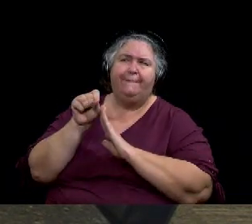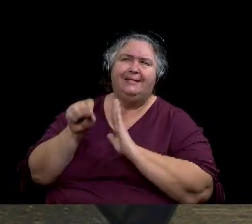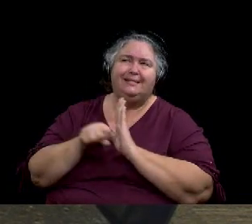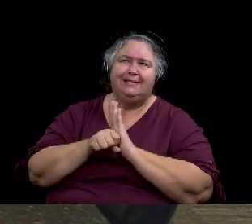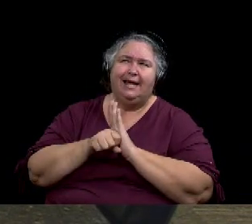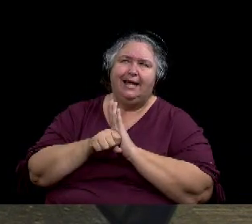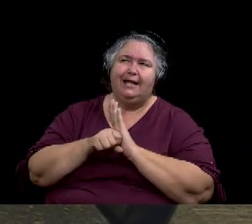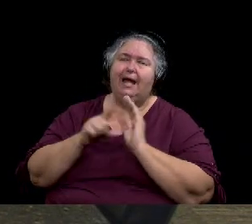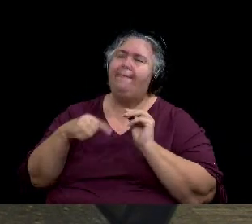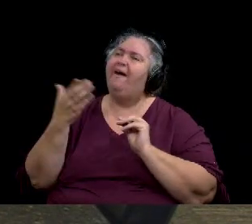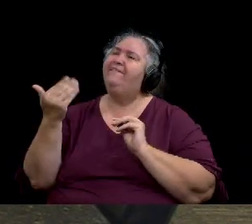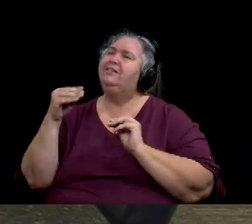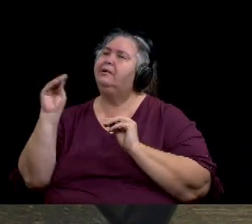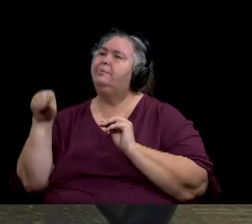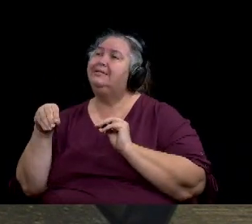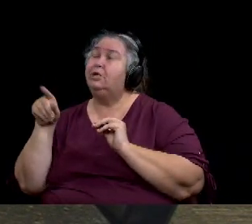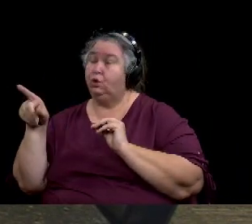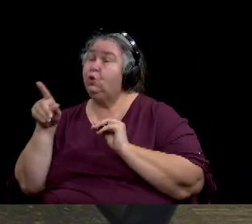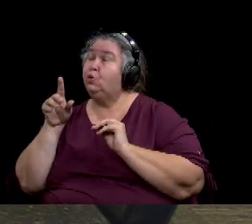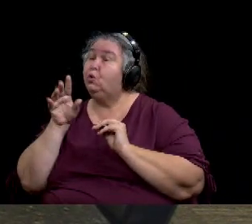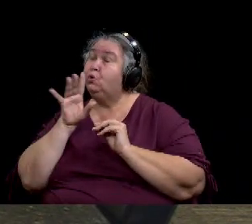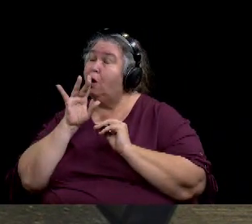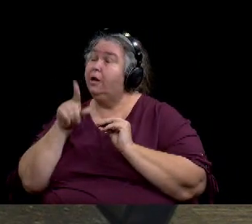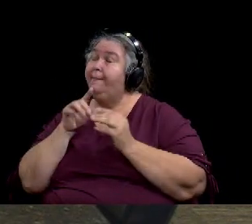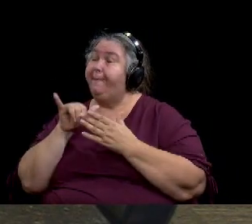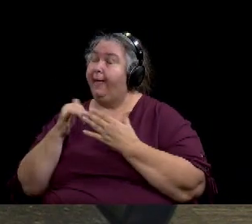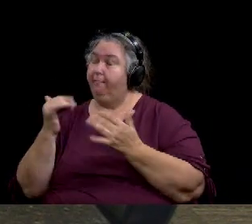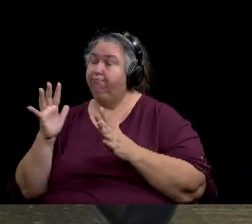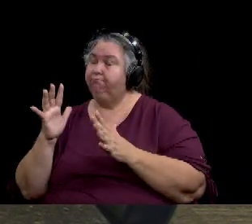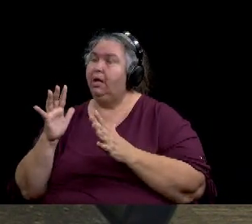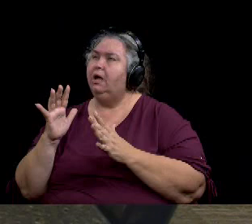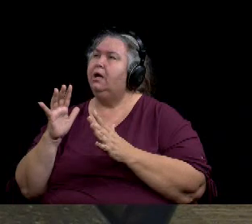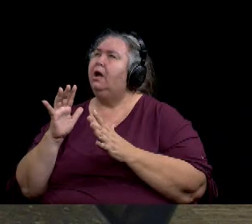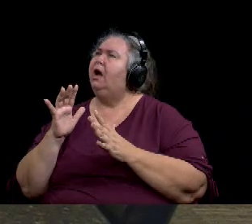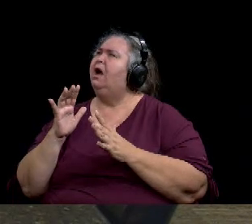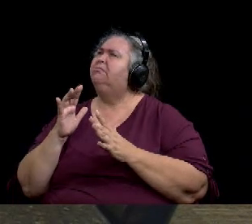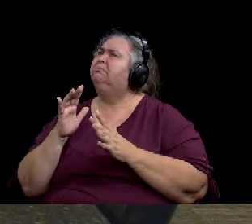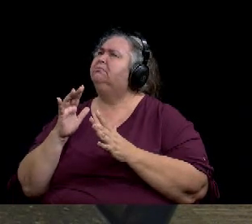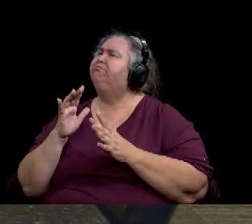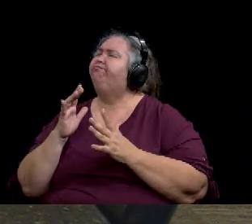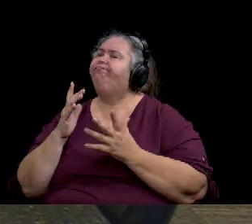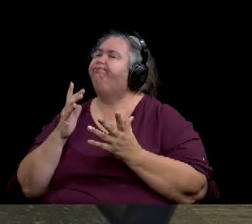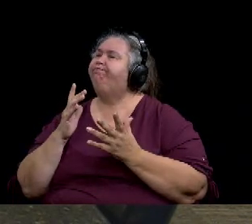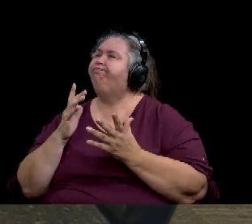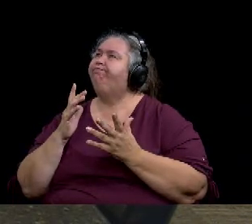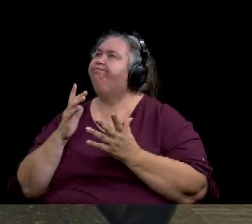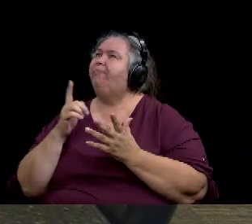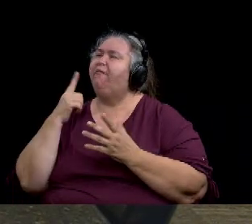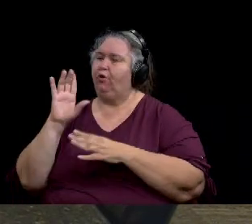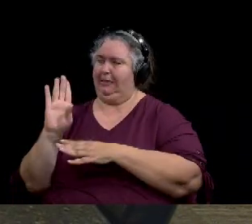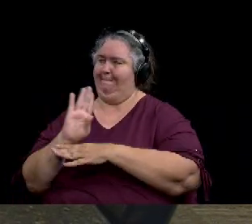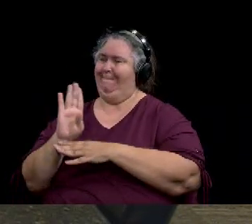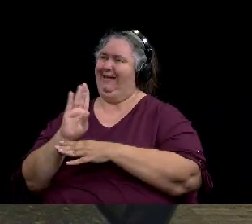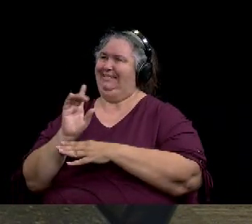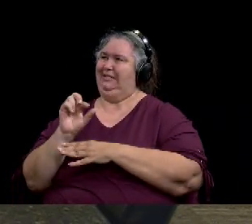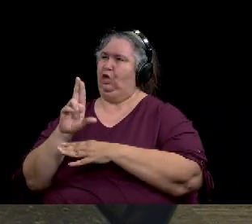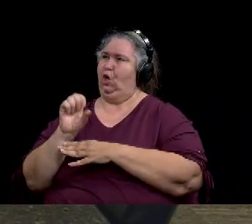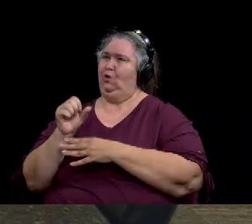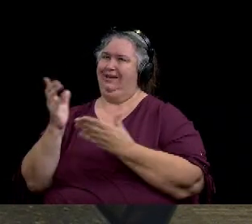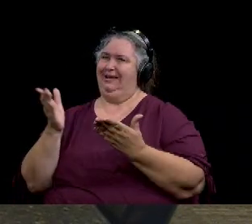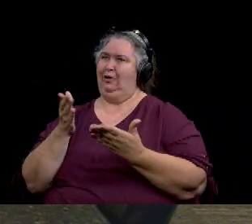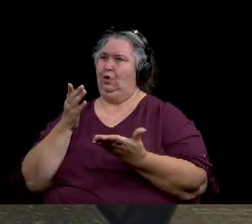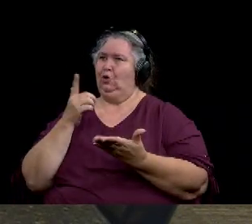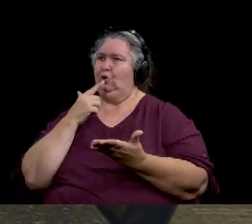regarding 15%. You spoke on it quite a bit. Just wanted to see flat out for our business owners here who are maybe a